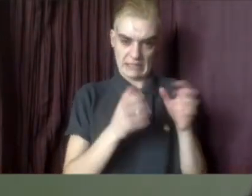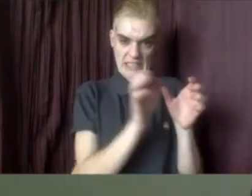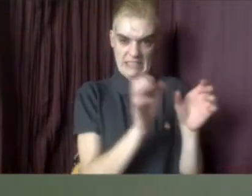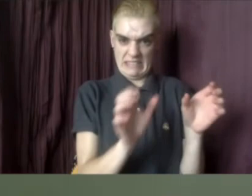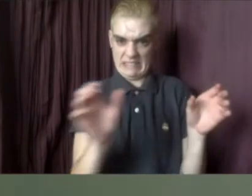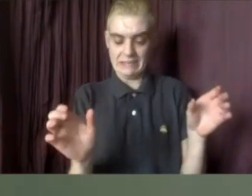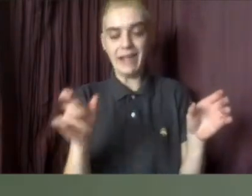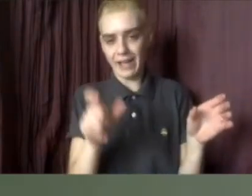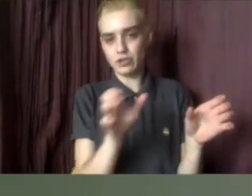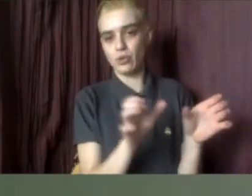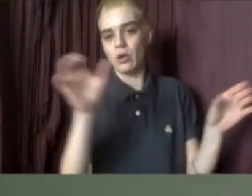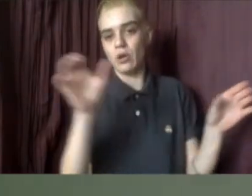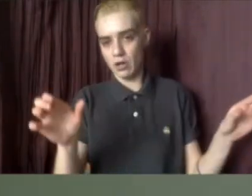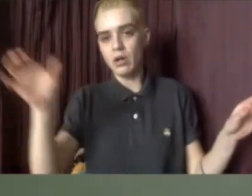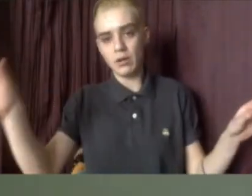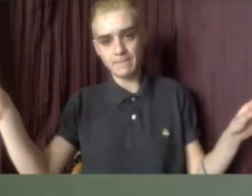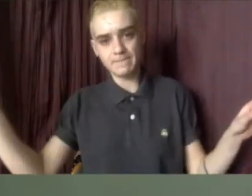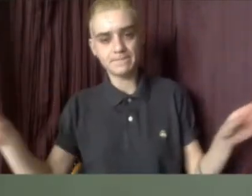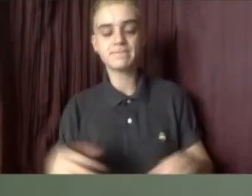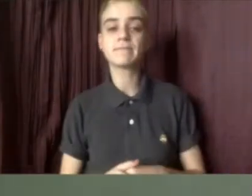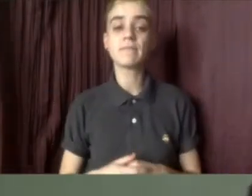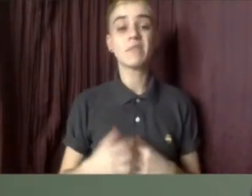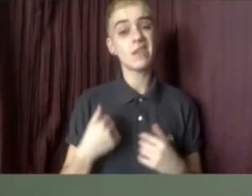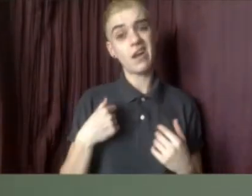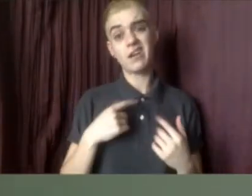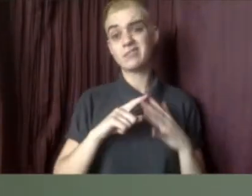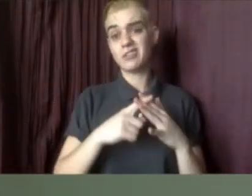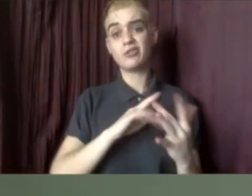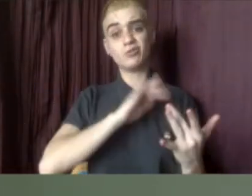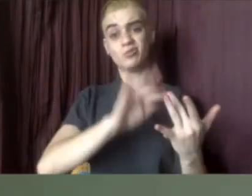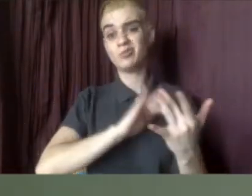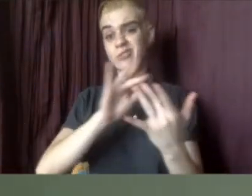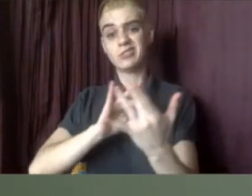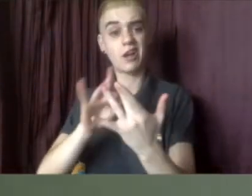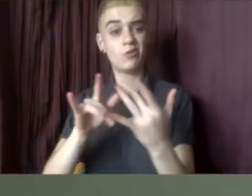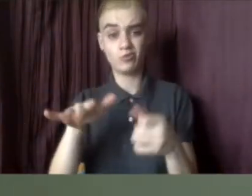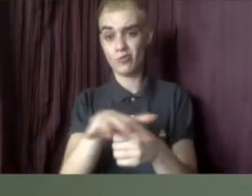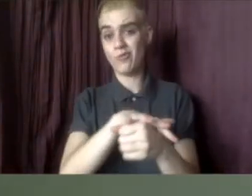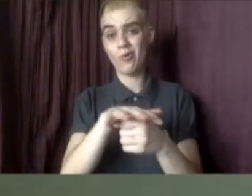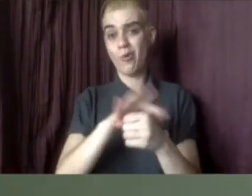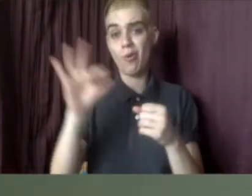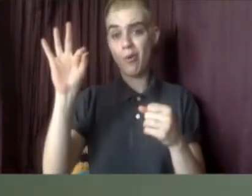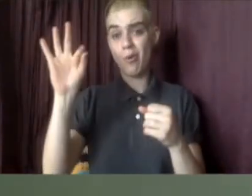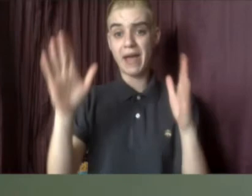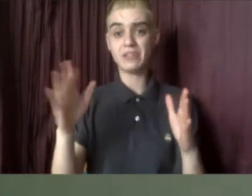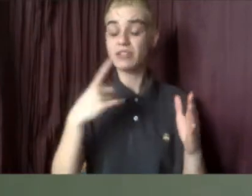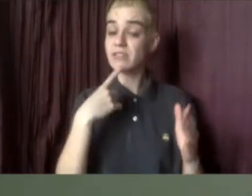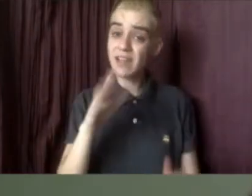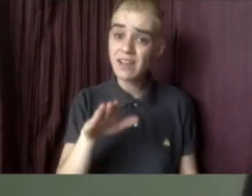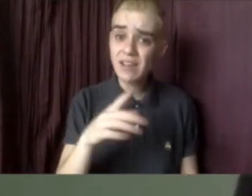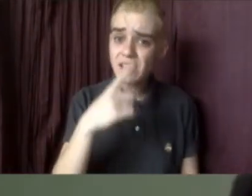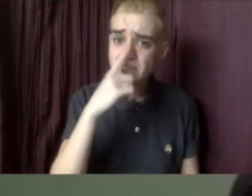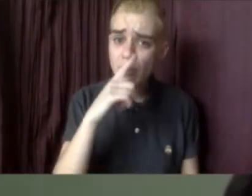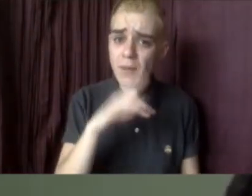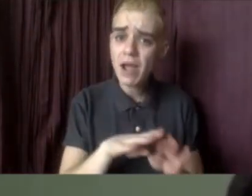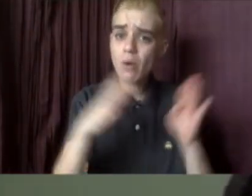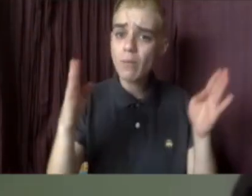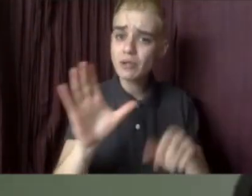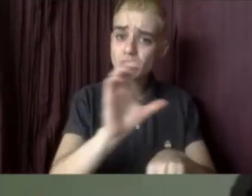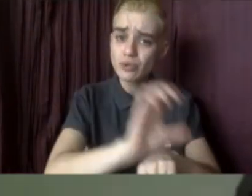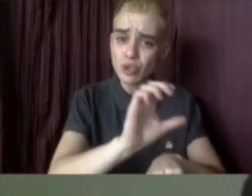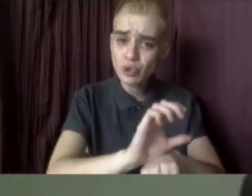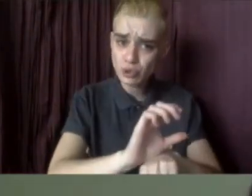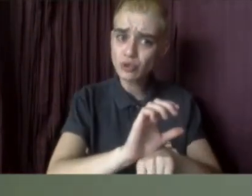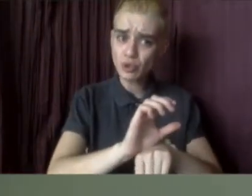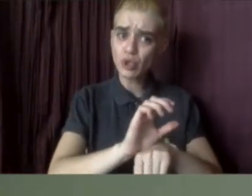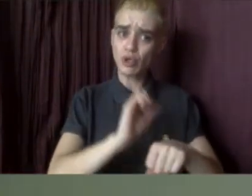people were just like, wait, I didn't know, I don't know how to do it. Like, who do I, and they were just waiting to be asked. Right. And I think that was a really